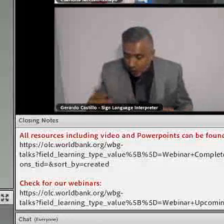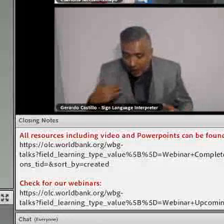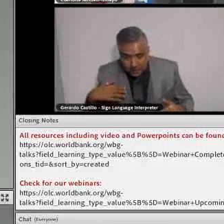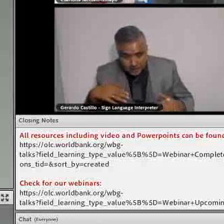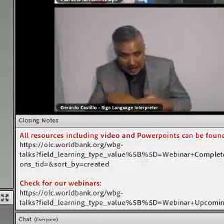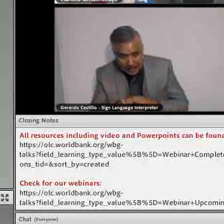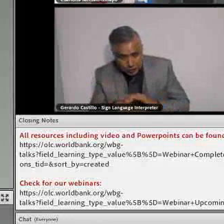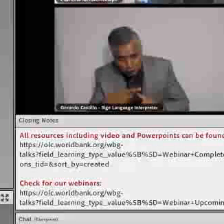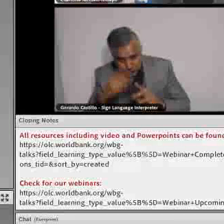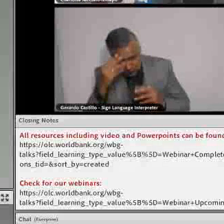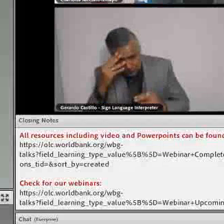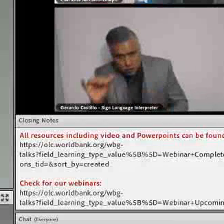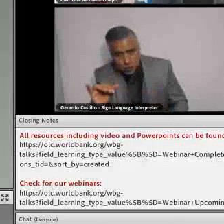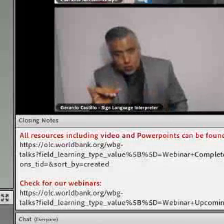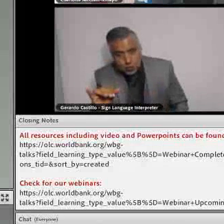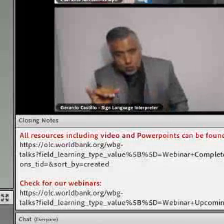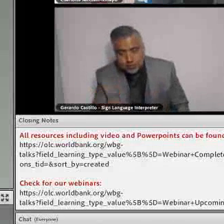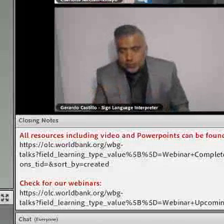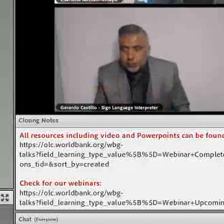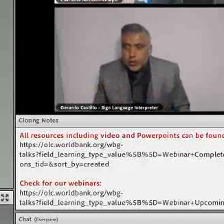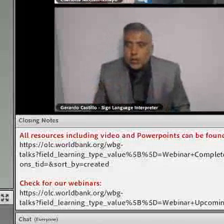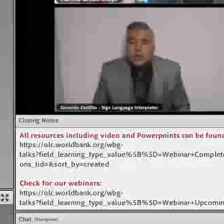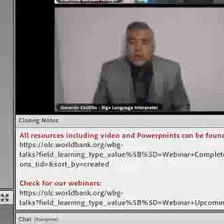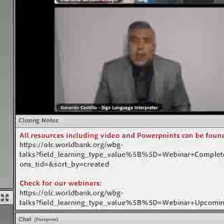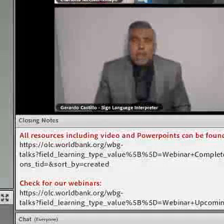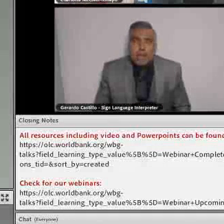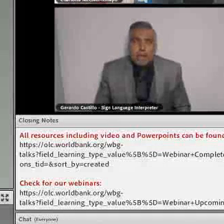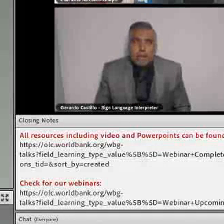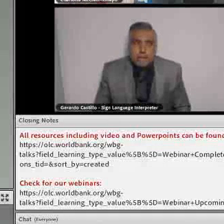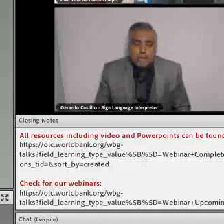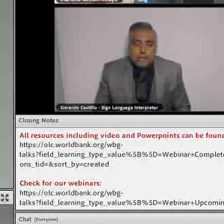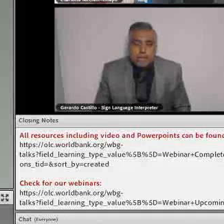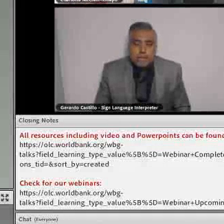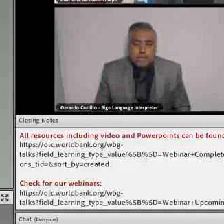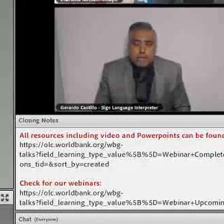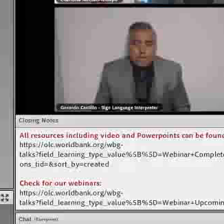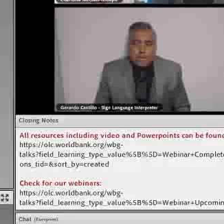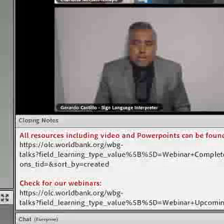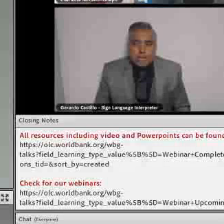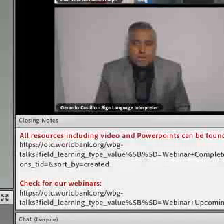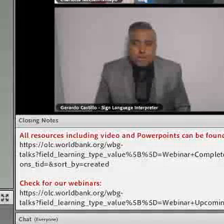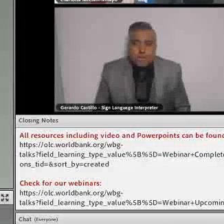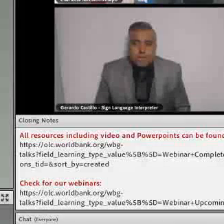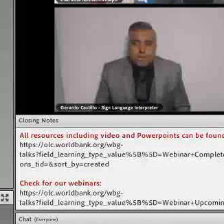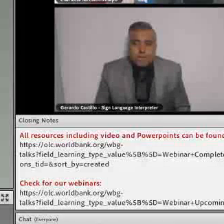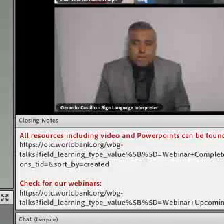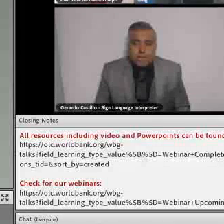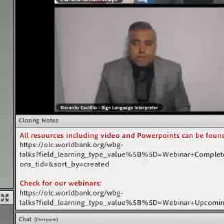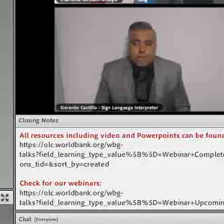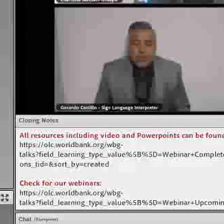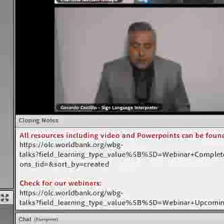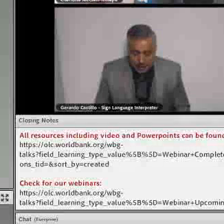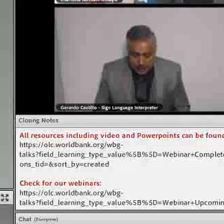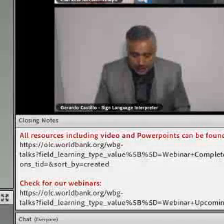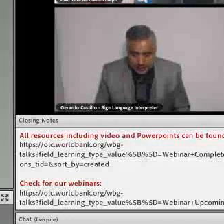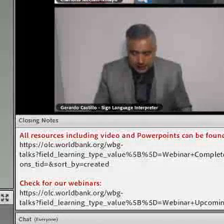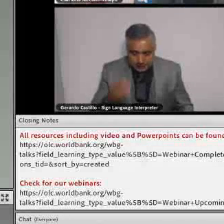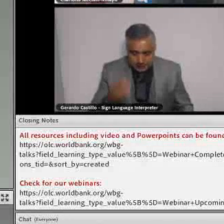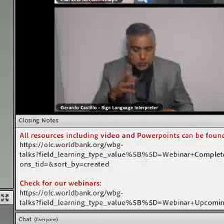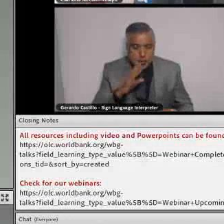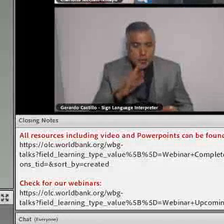information. And in addressing the issue of information, also thinking about the absolute essential need to